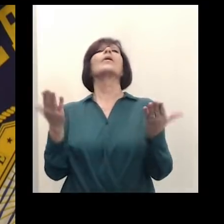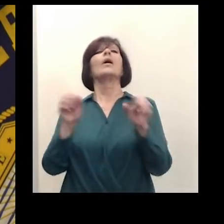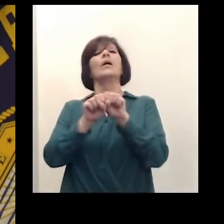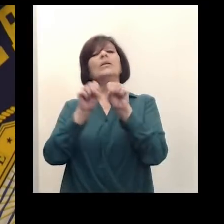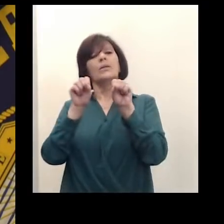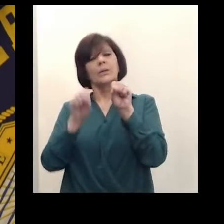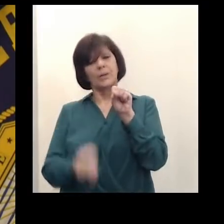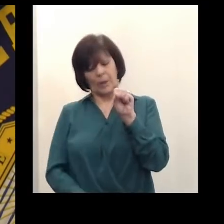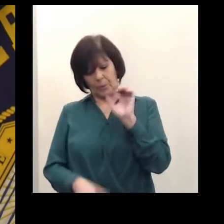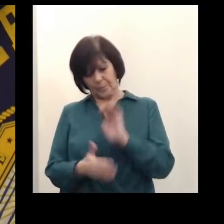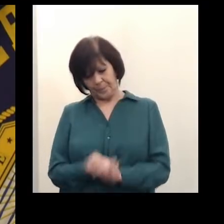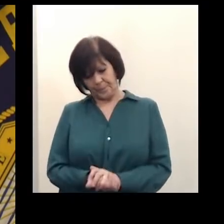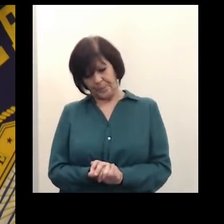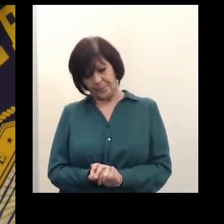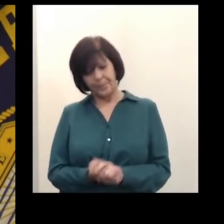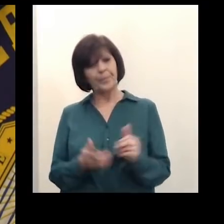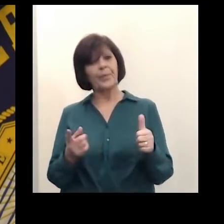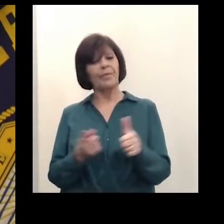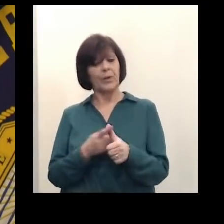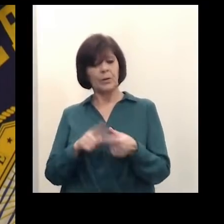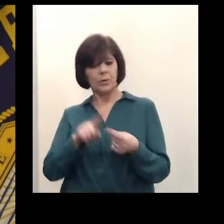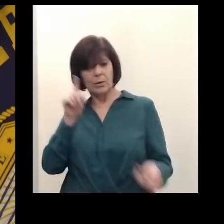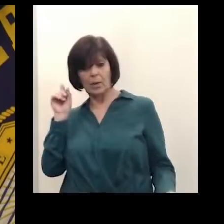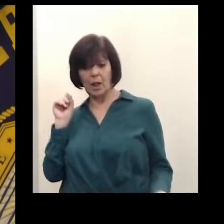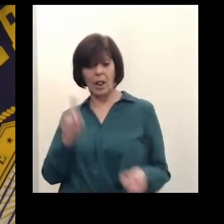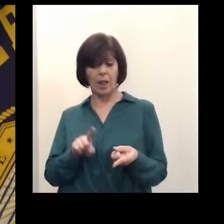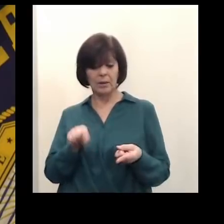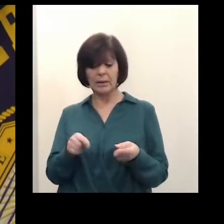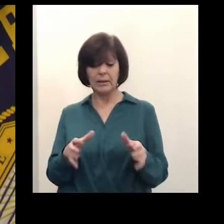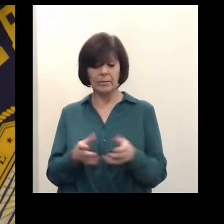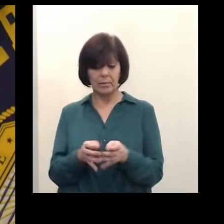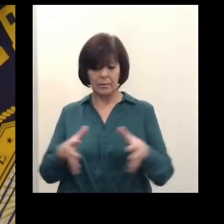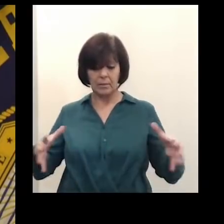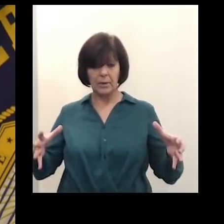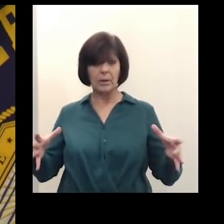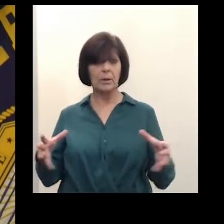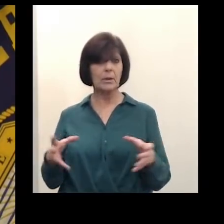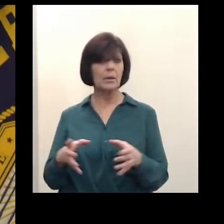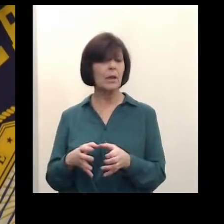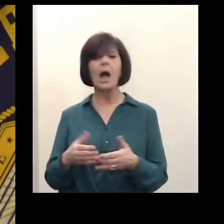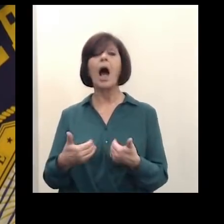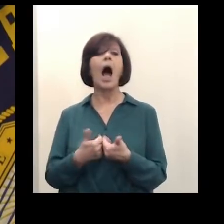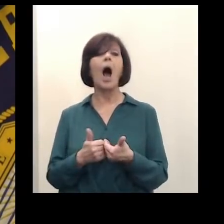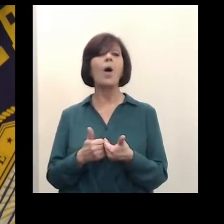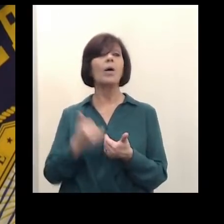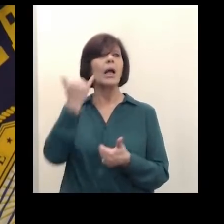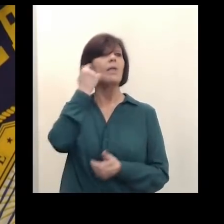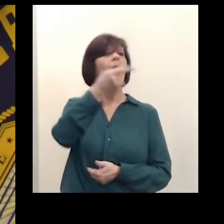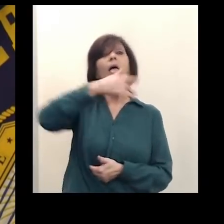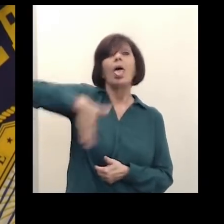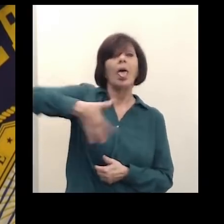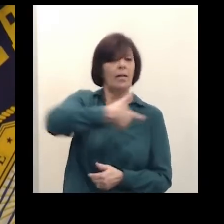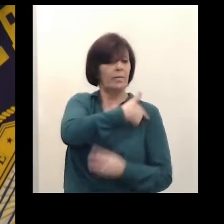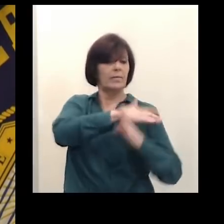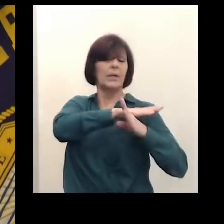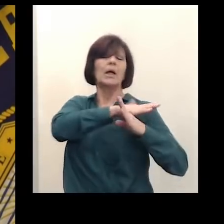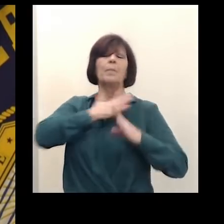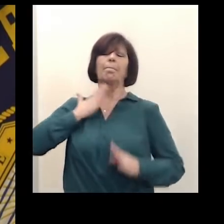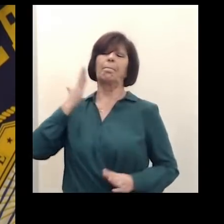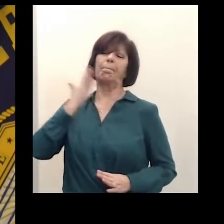and foremost, to decrease that susceptibility pool, the best way to do that is if you're yet to be vaccinated, please